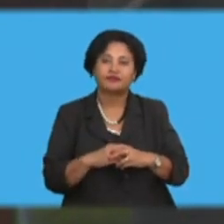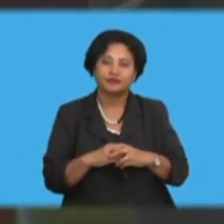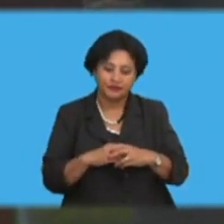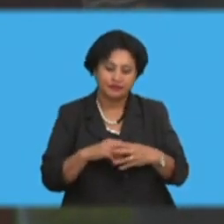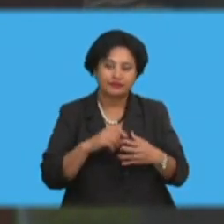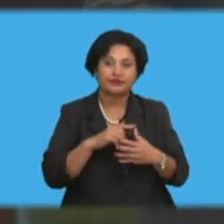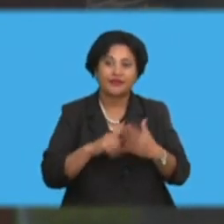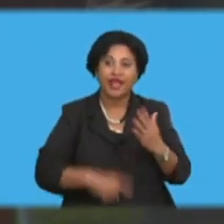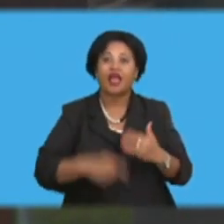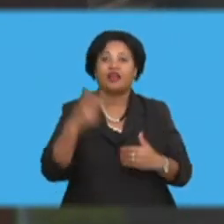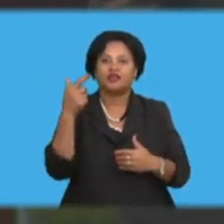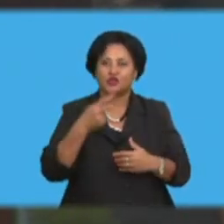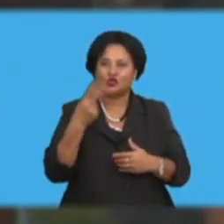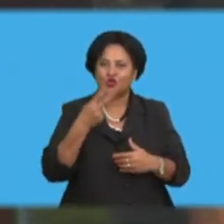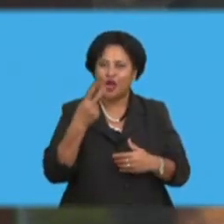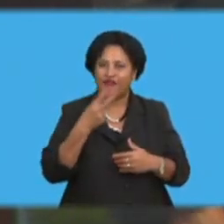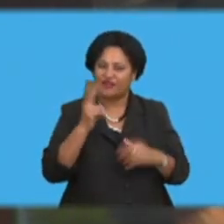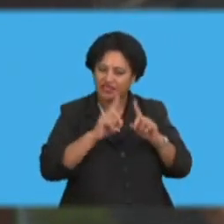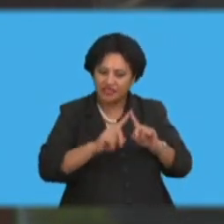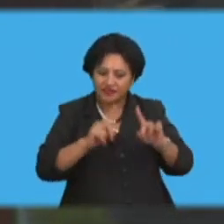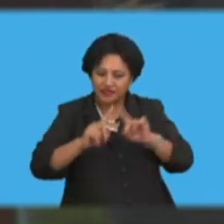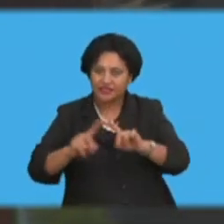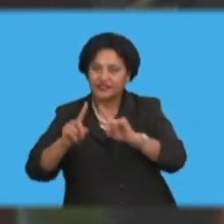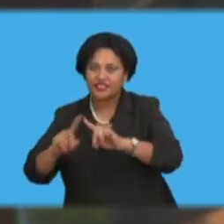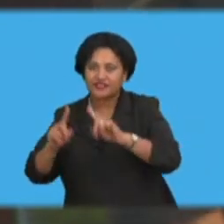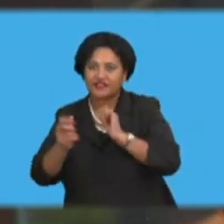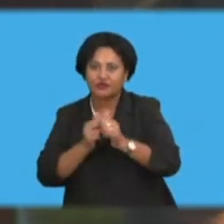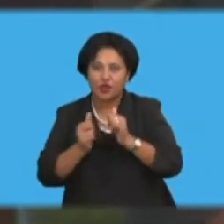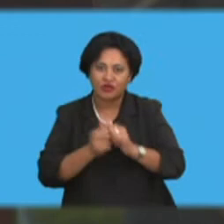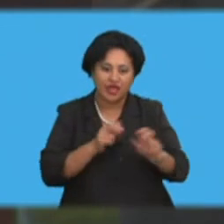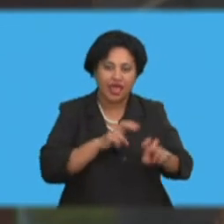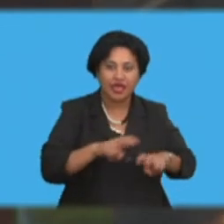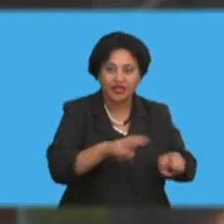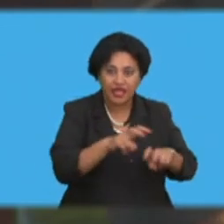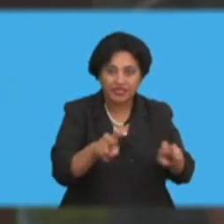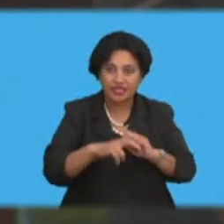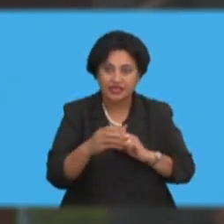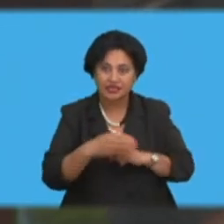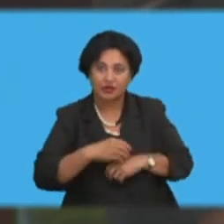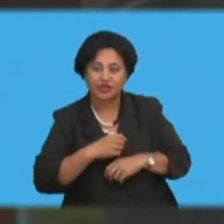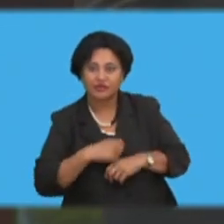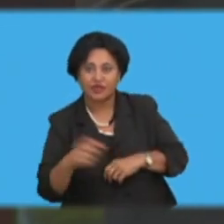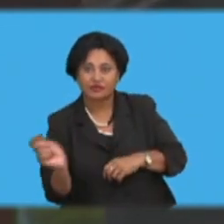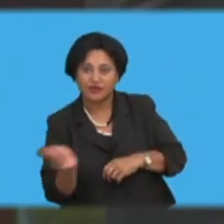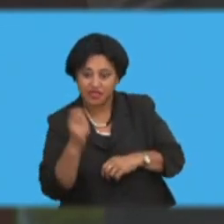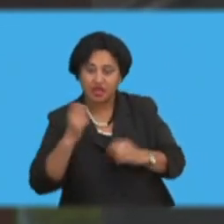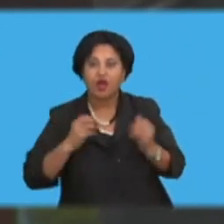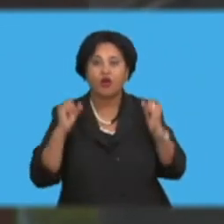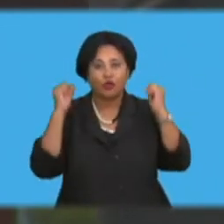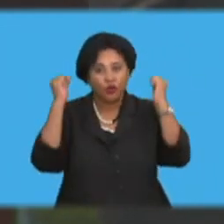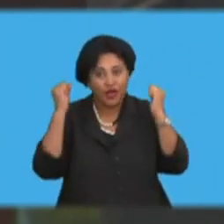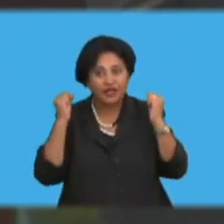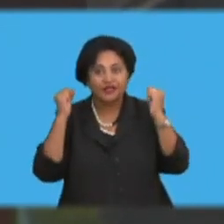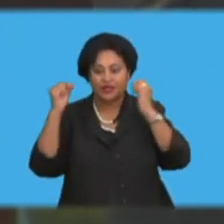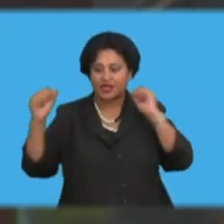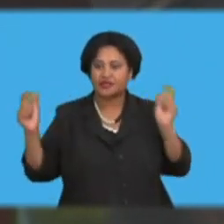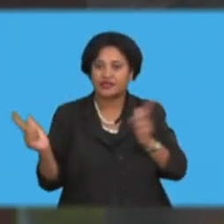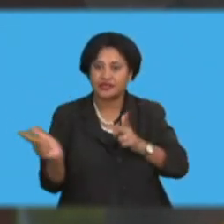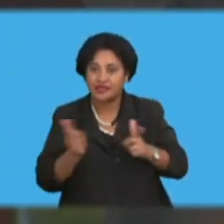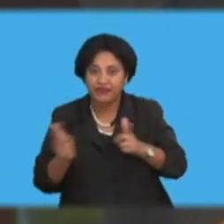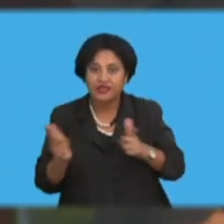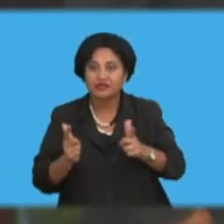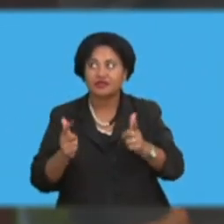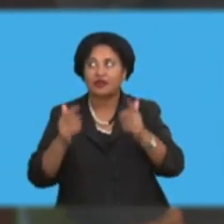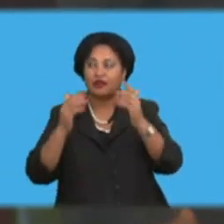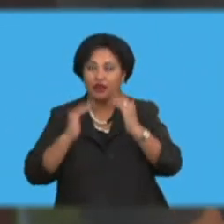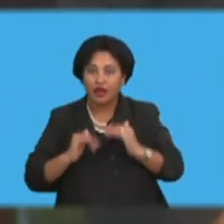consists of 12 sports, namely the athletics, badminton, weightlifting, rugby 7,